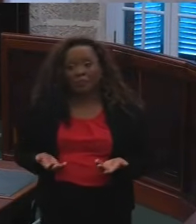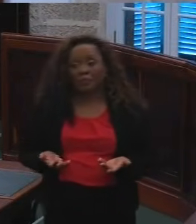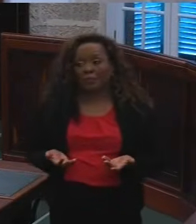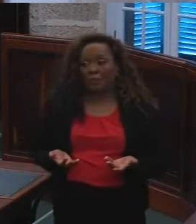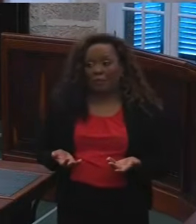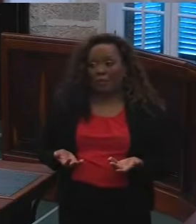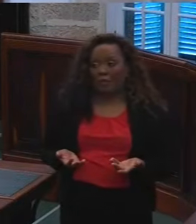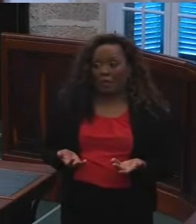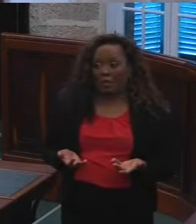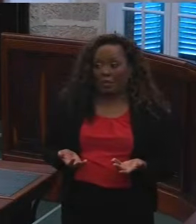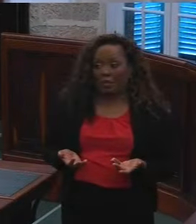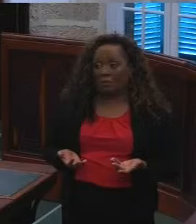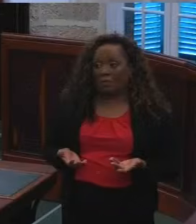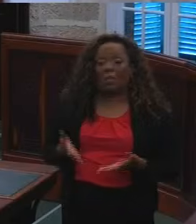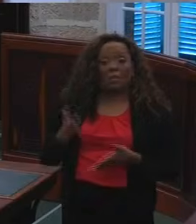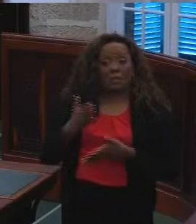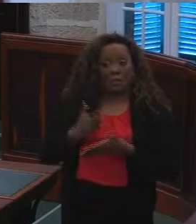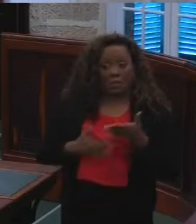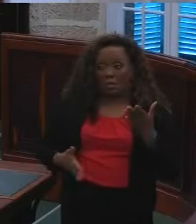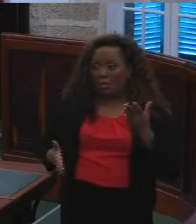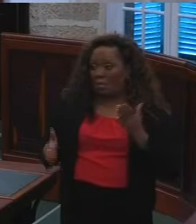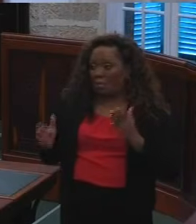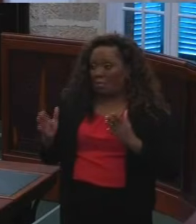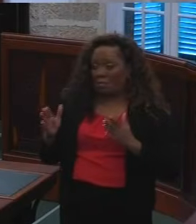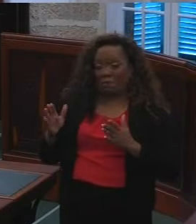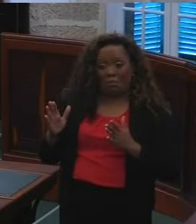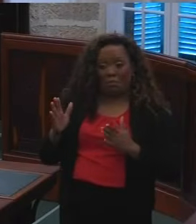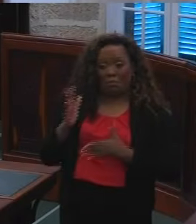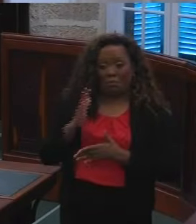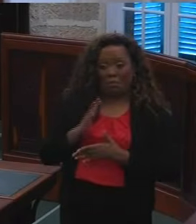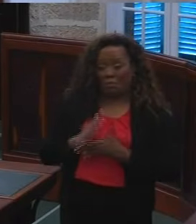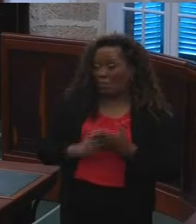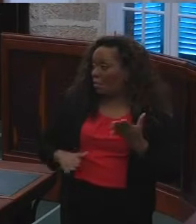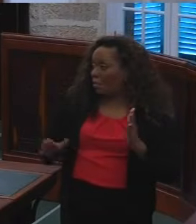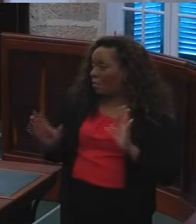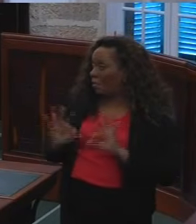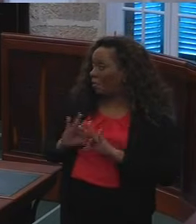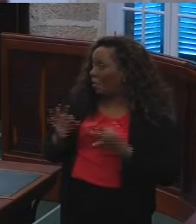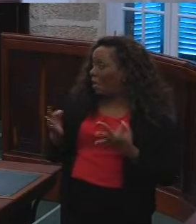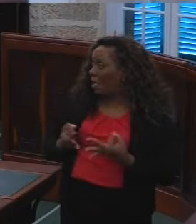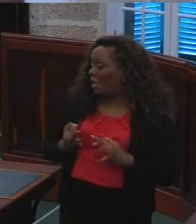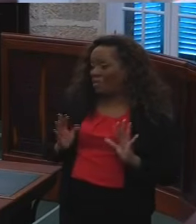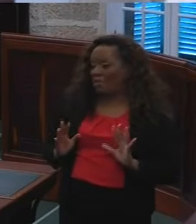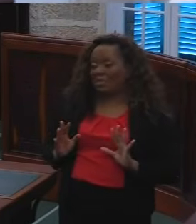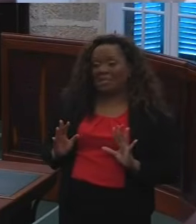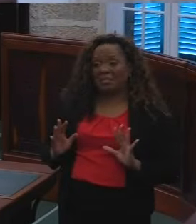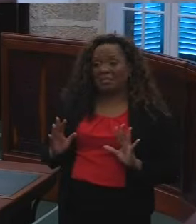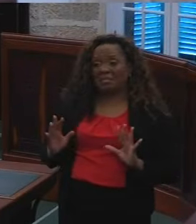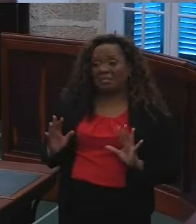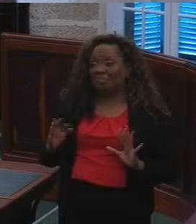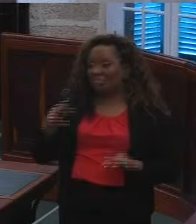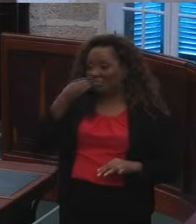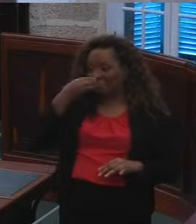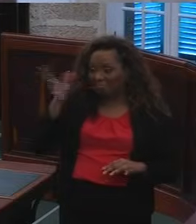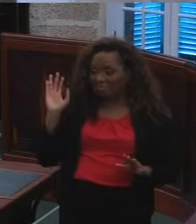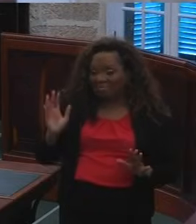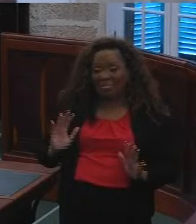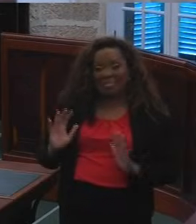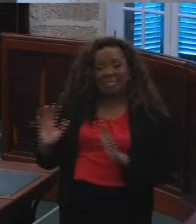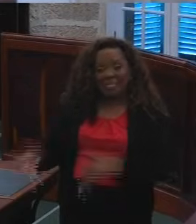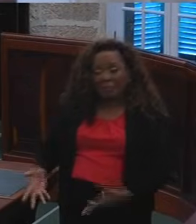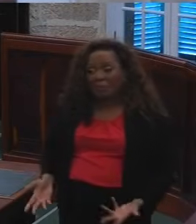care of their loved ones who are simply not doing it. The love, the care, the appreciation, and the